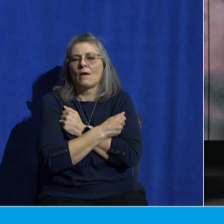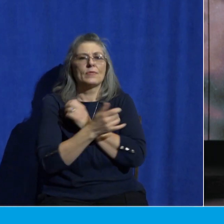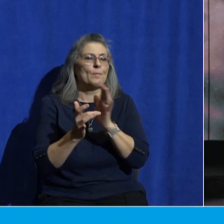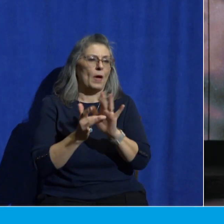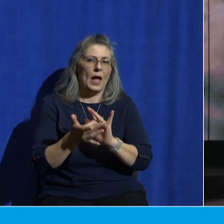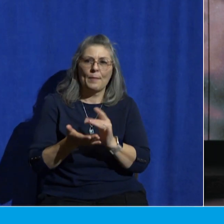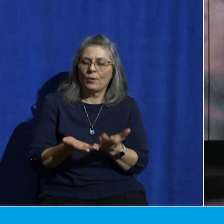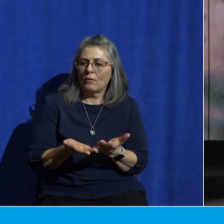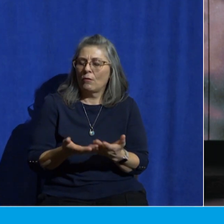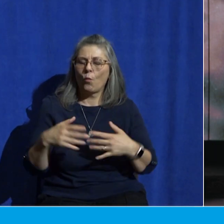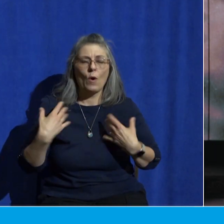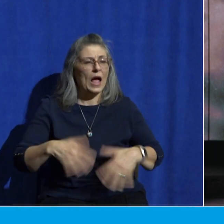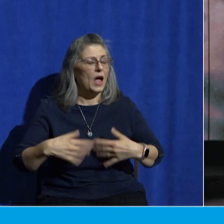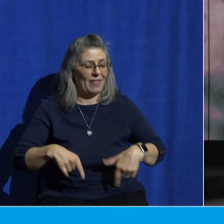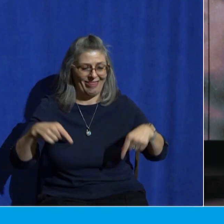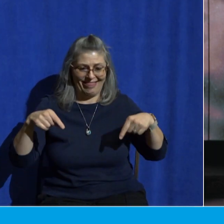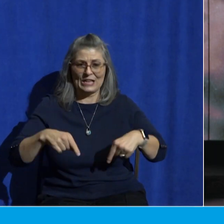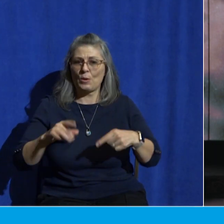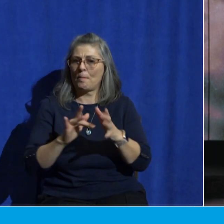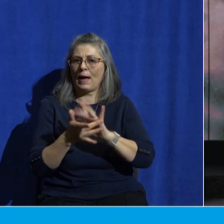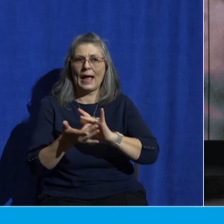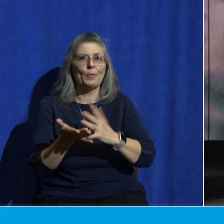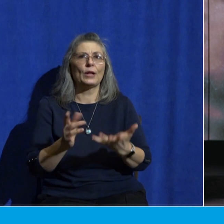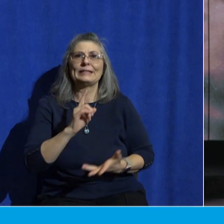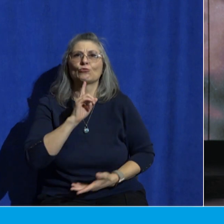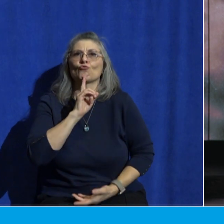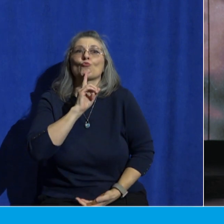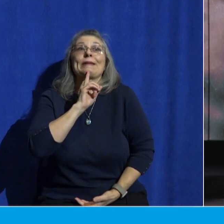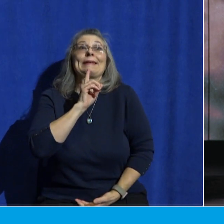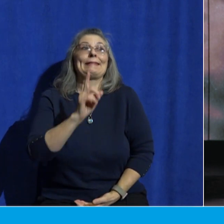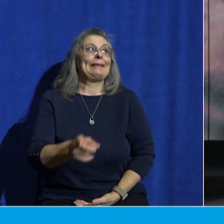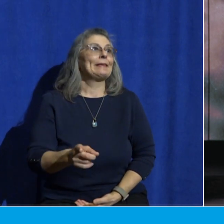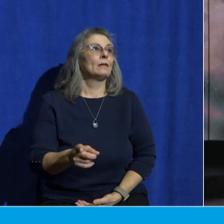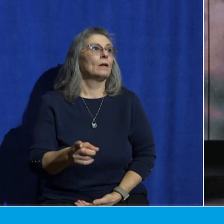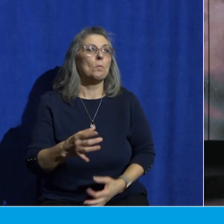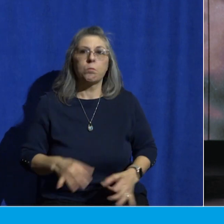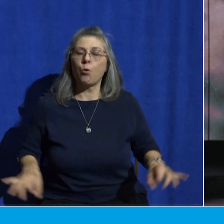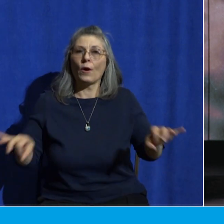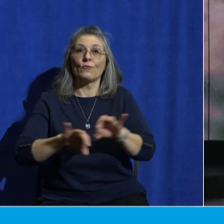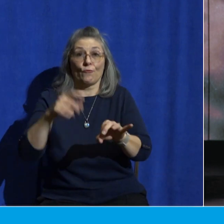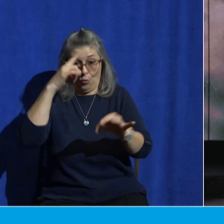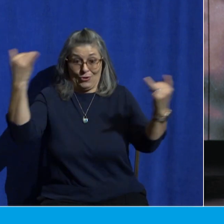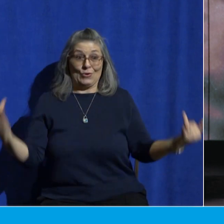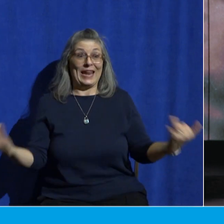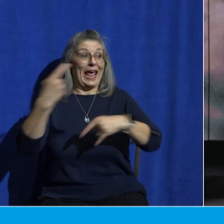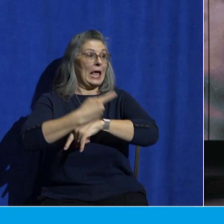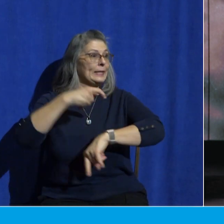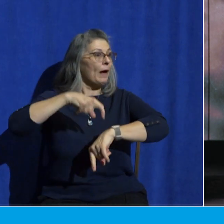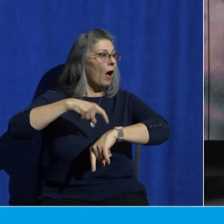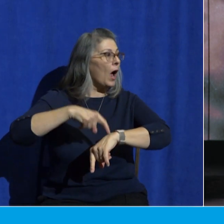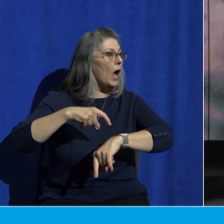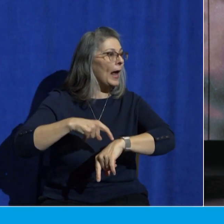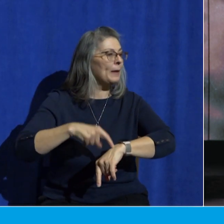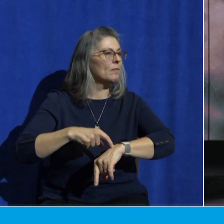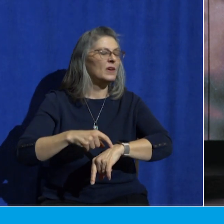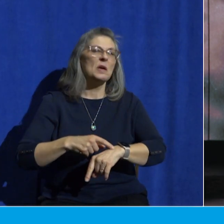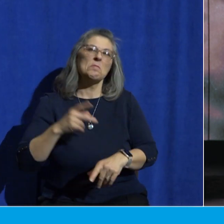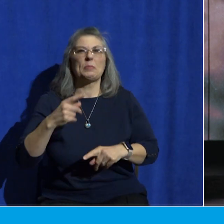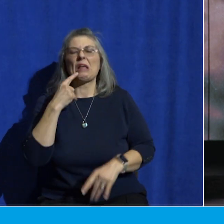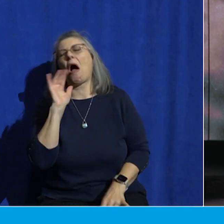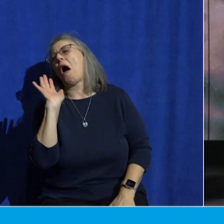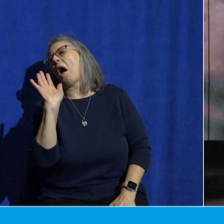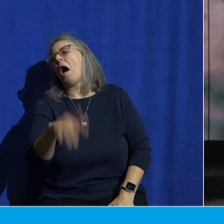is remarkably relevant to our lives and the world today. People say the